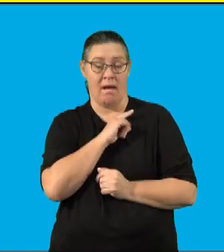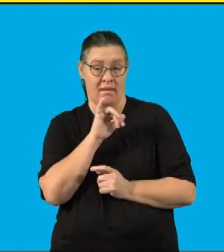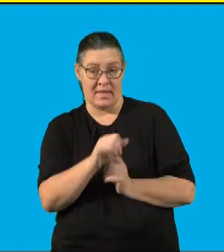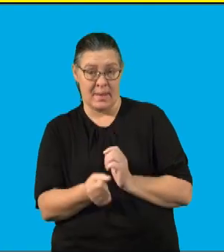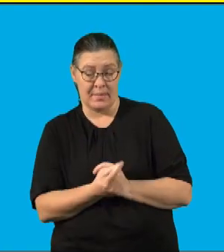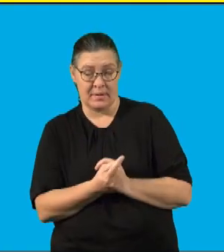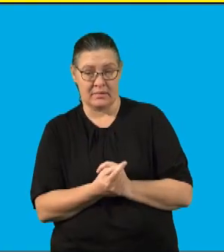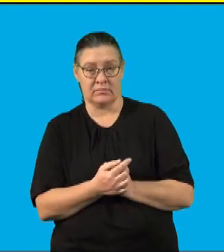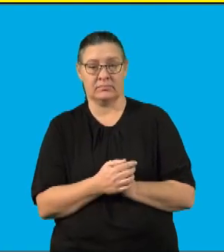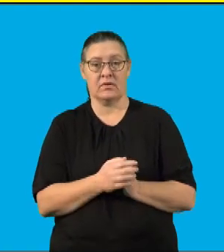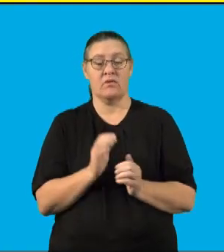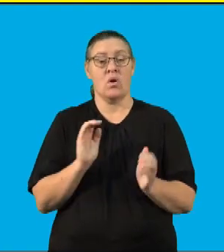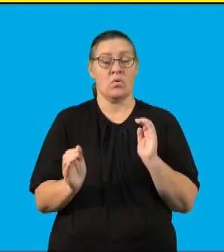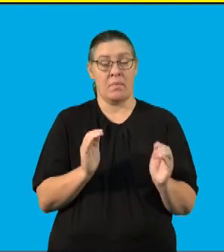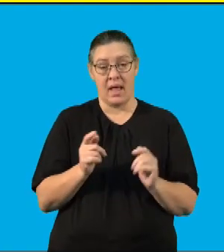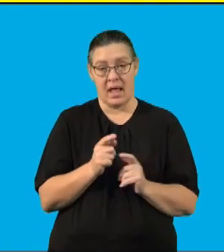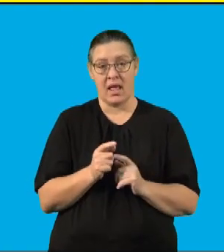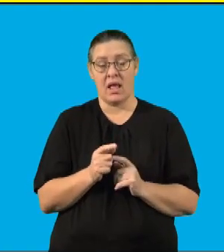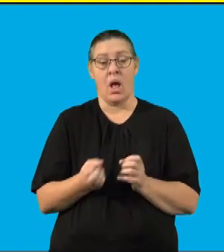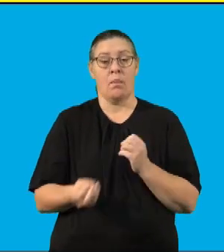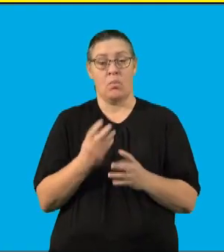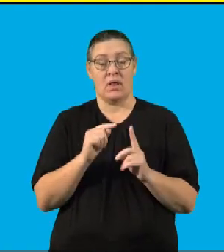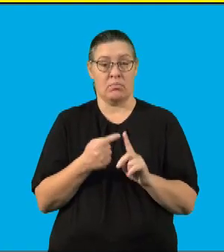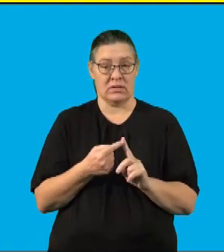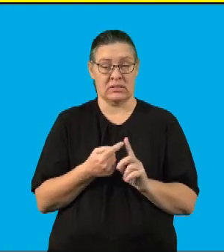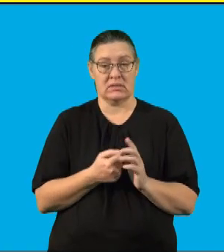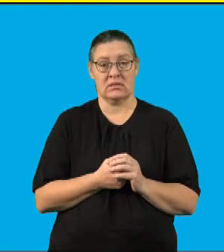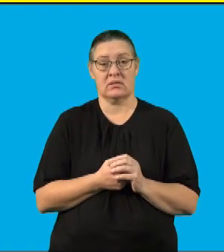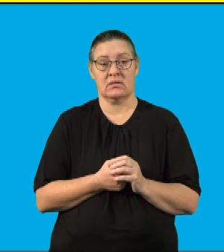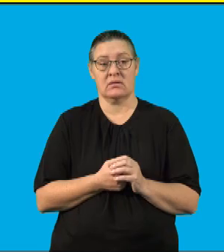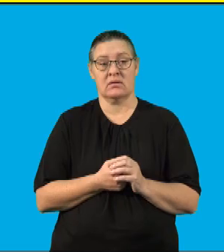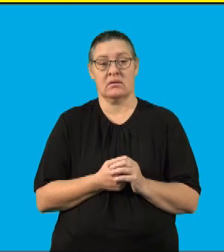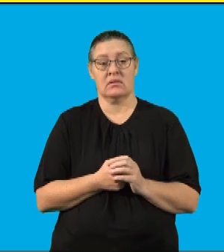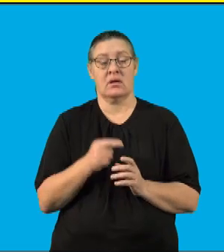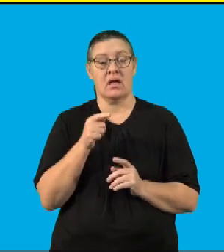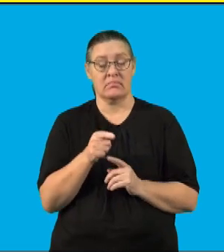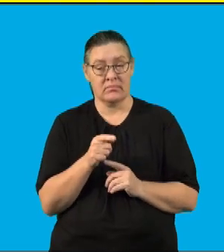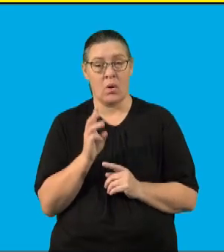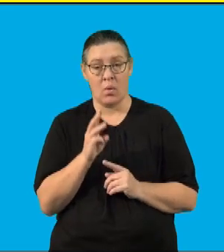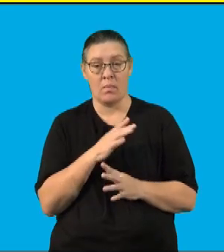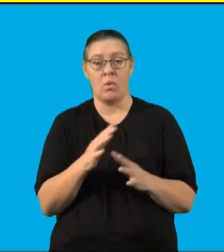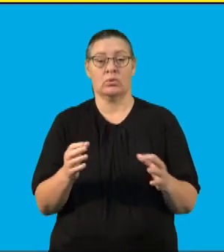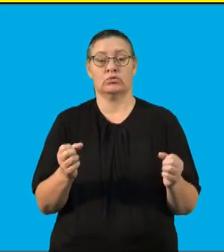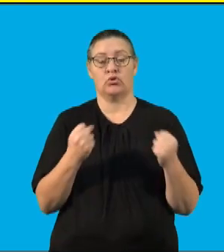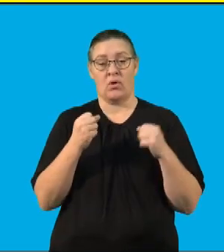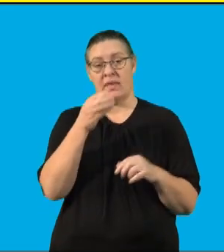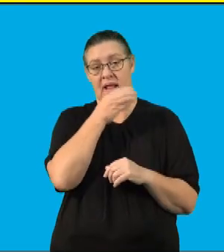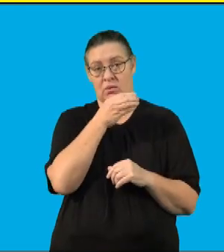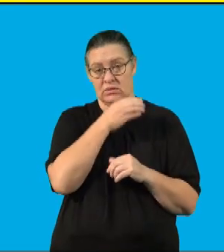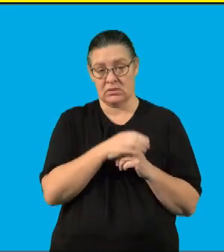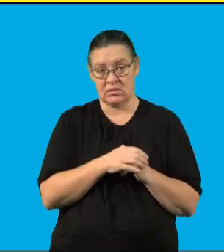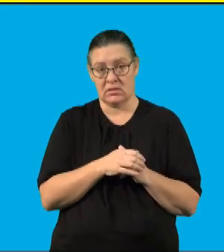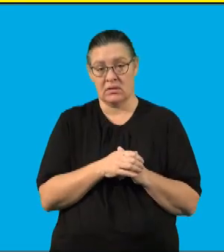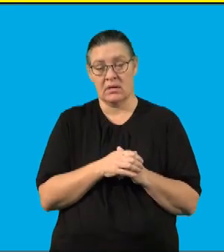And because of that, when you're comparing now in terms of the boiling point, because of that, the carboxylic acids are going to be stronger than